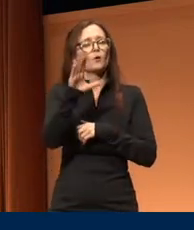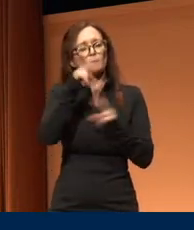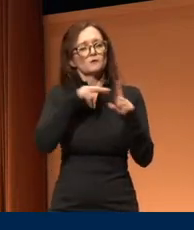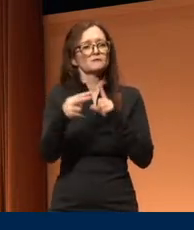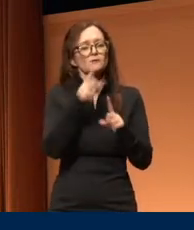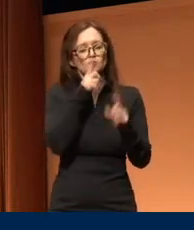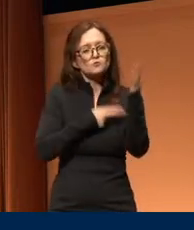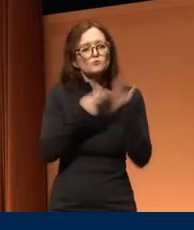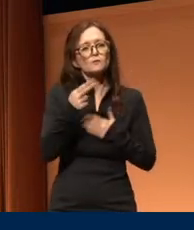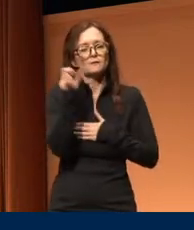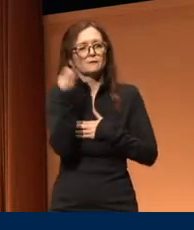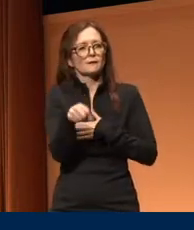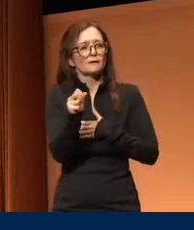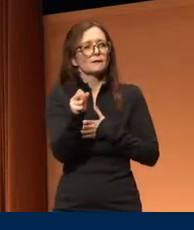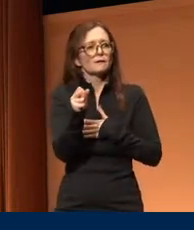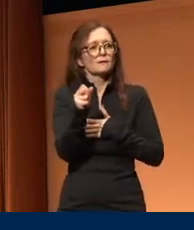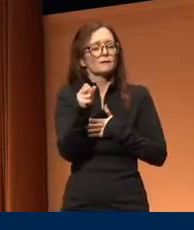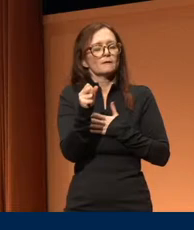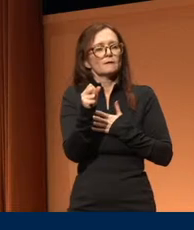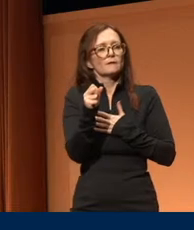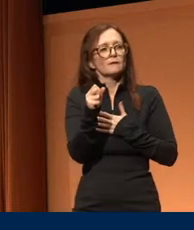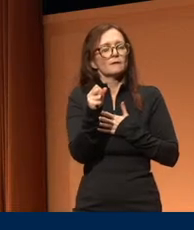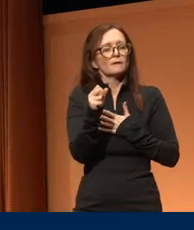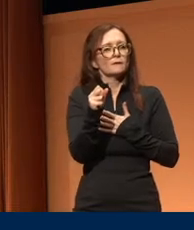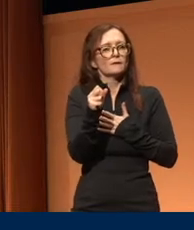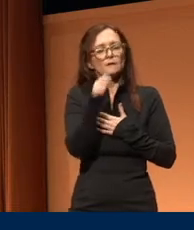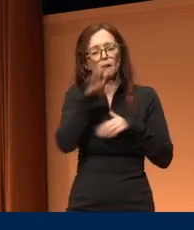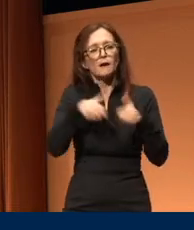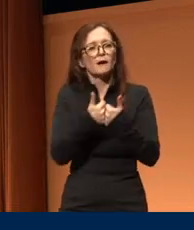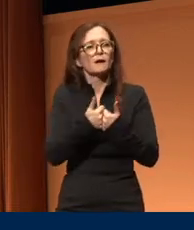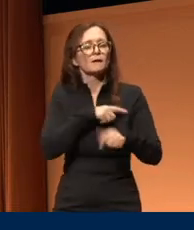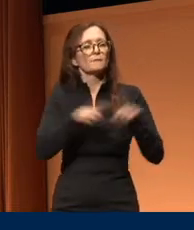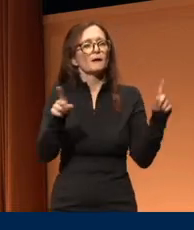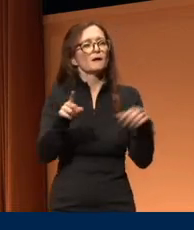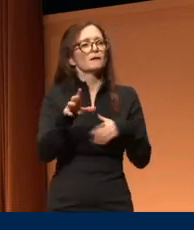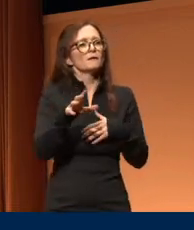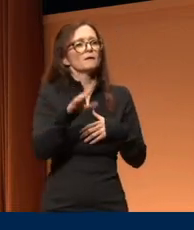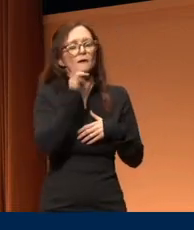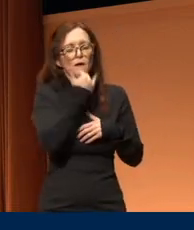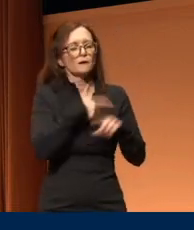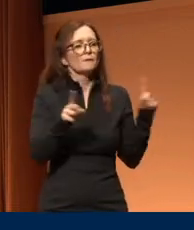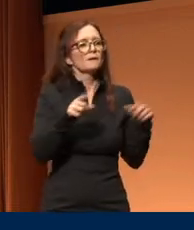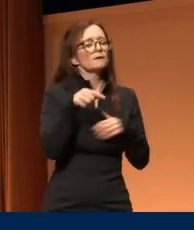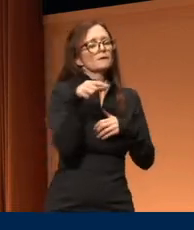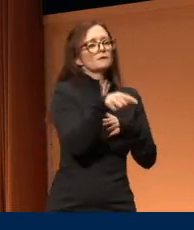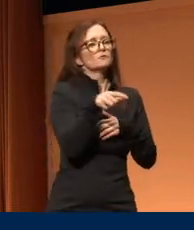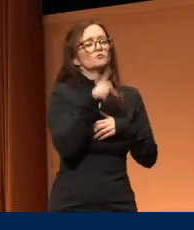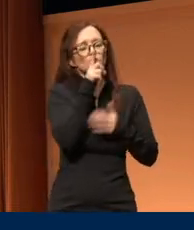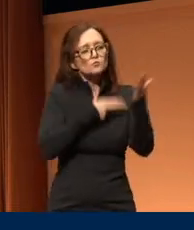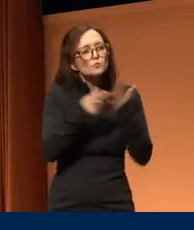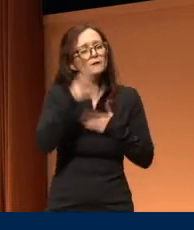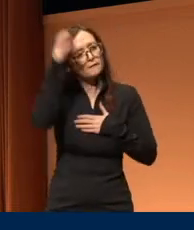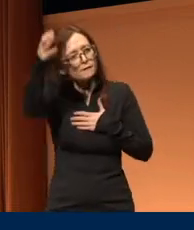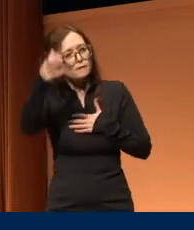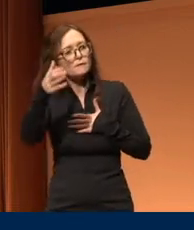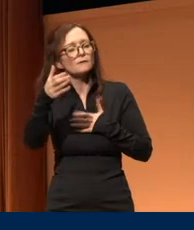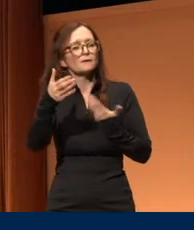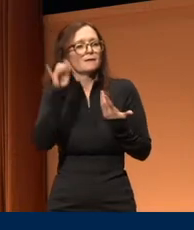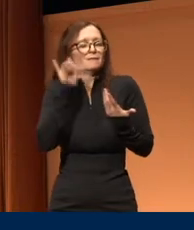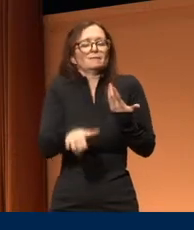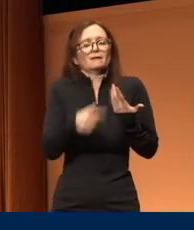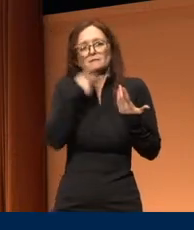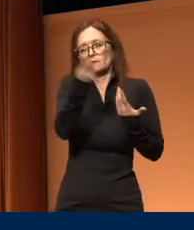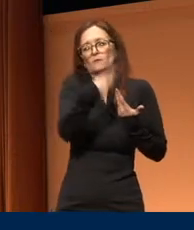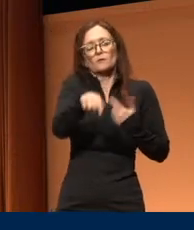sometimes characterized as epistemic abstinence, truth is obviously a thicker concept. Truth implies, in their views,